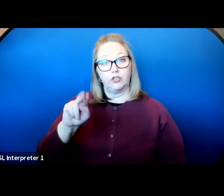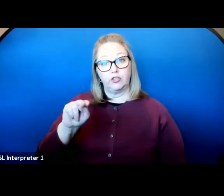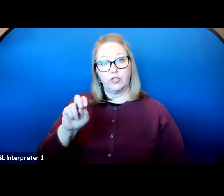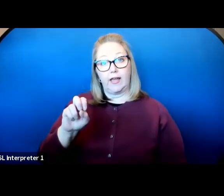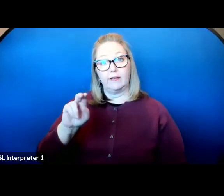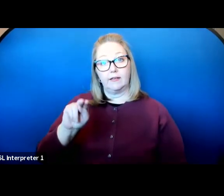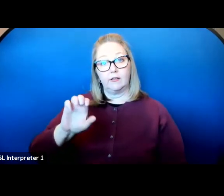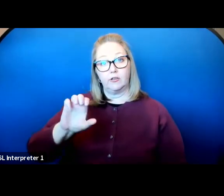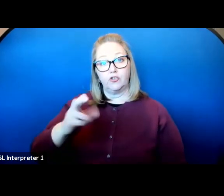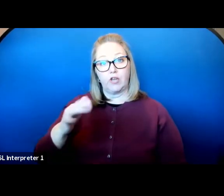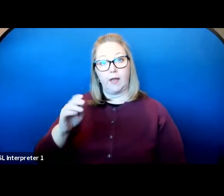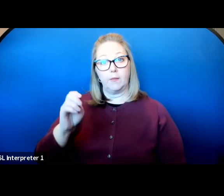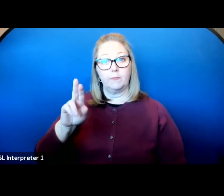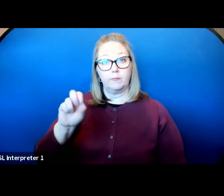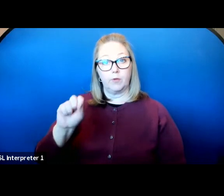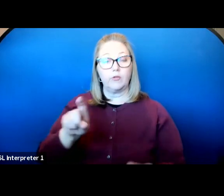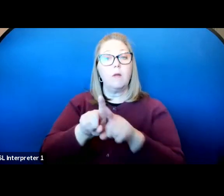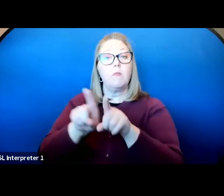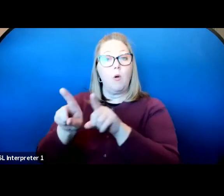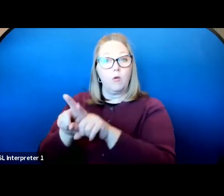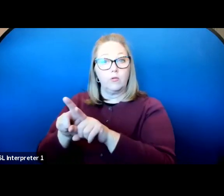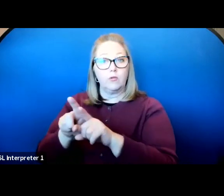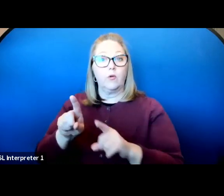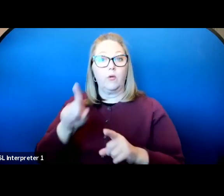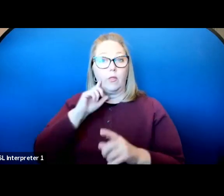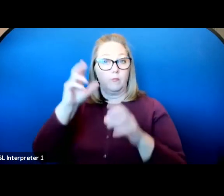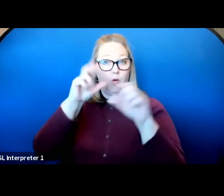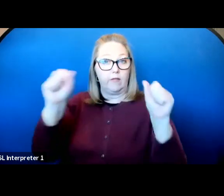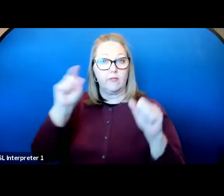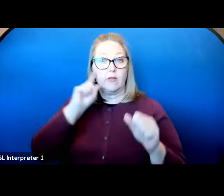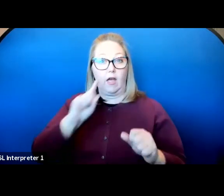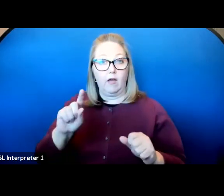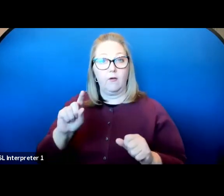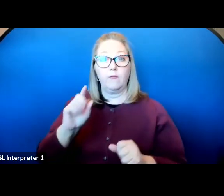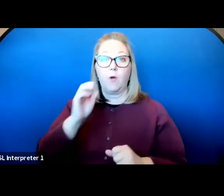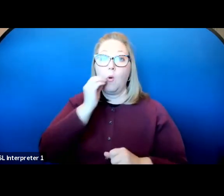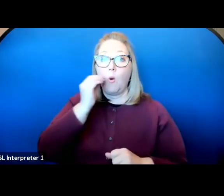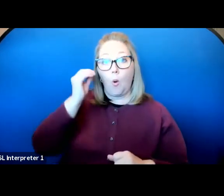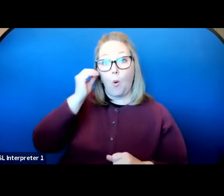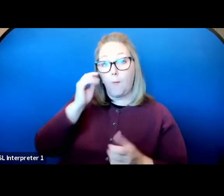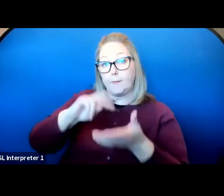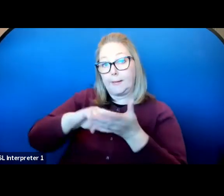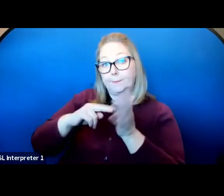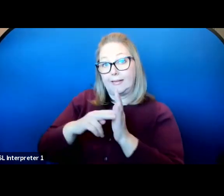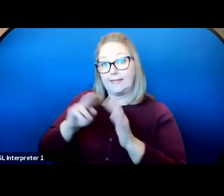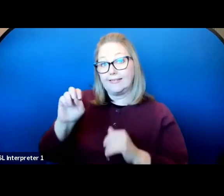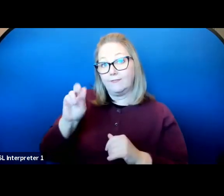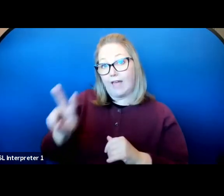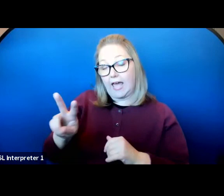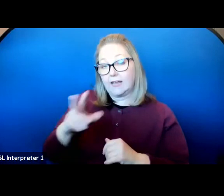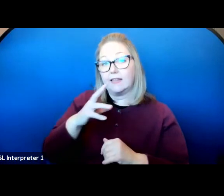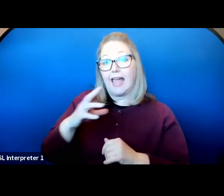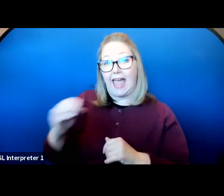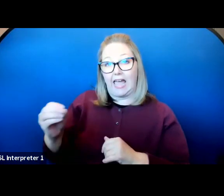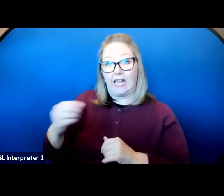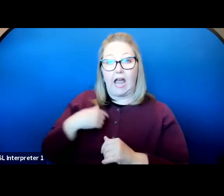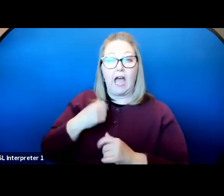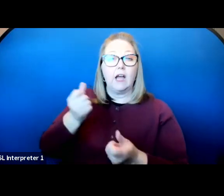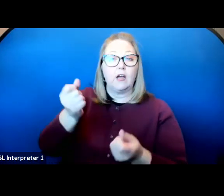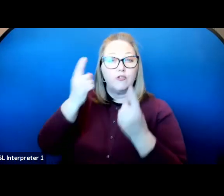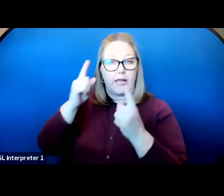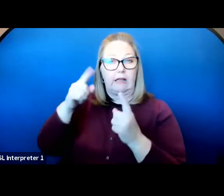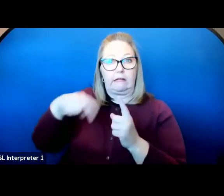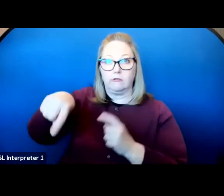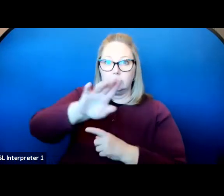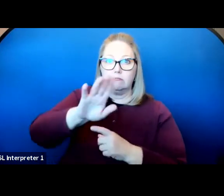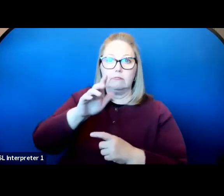Means Nevada. I'm also the Nevada Labor Commissioner, so I get a unique perspective on all of these issues. And I want to again thank the governor